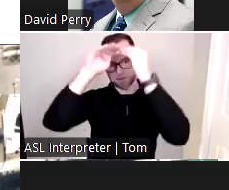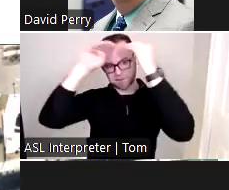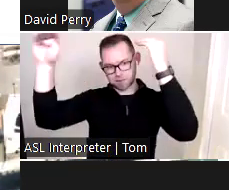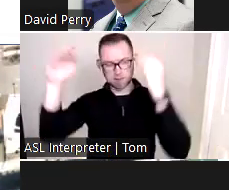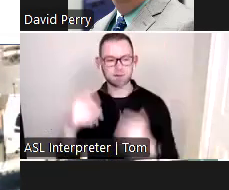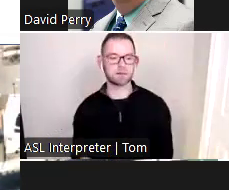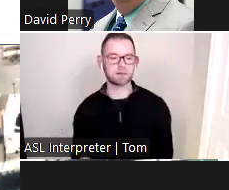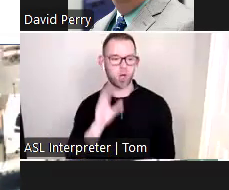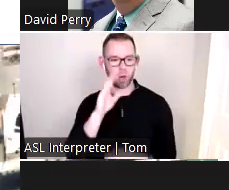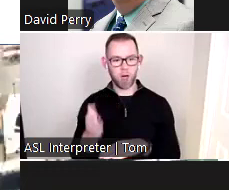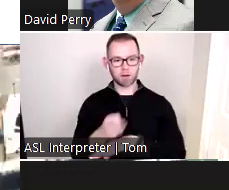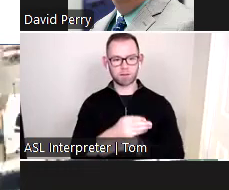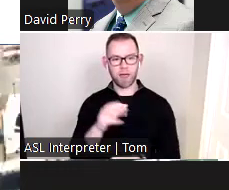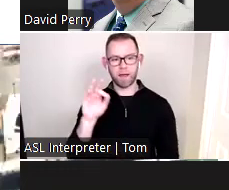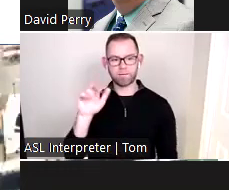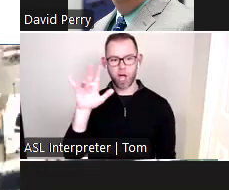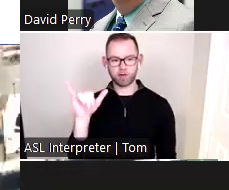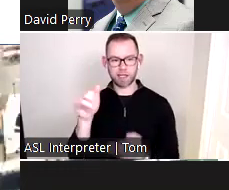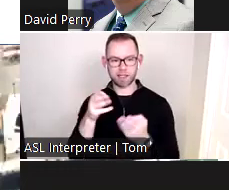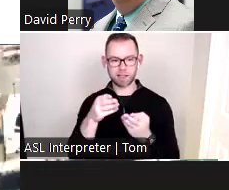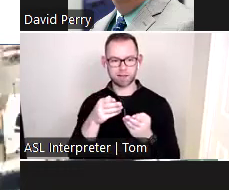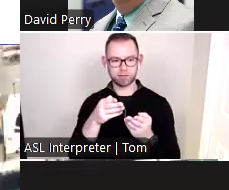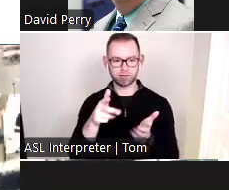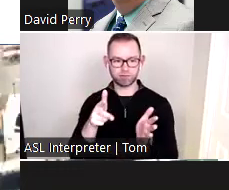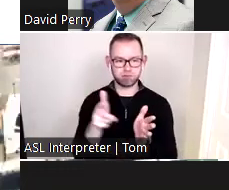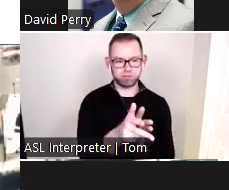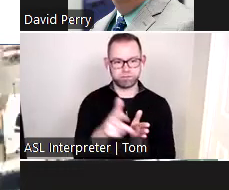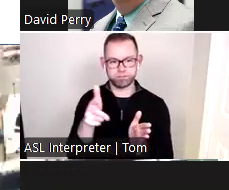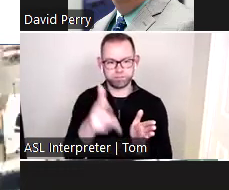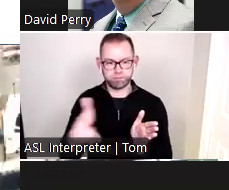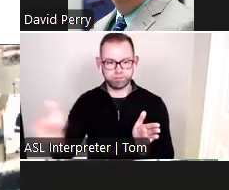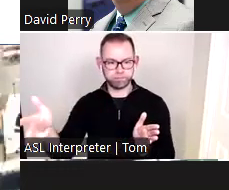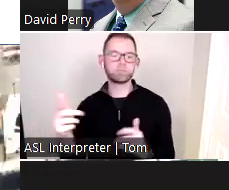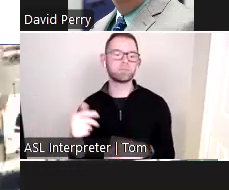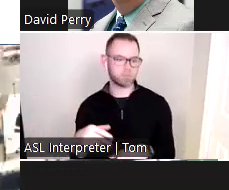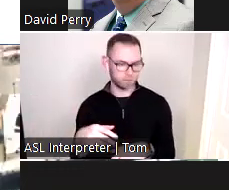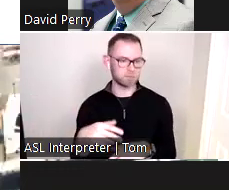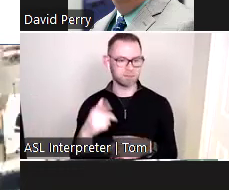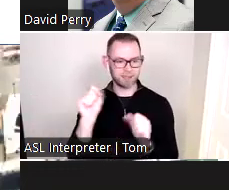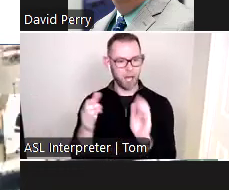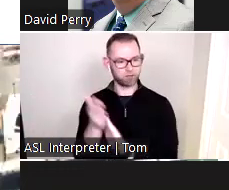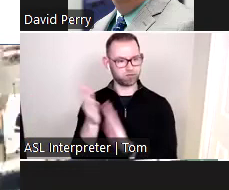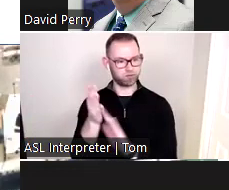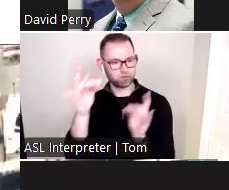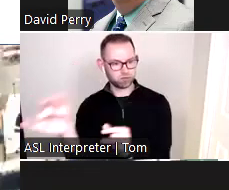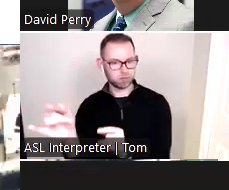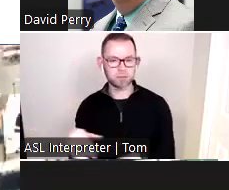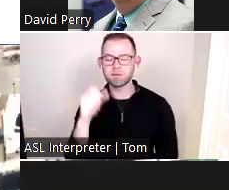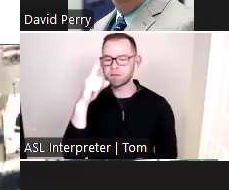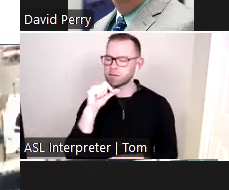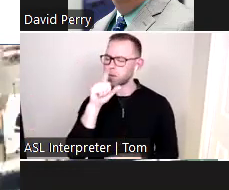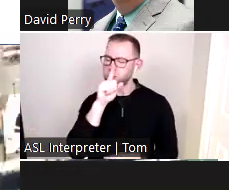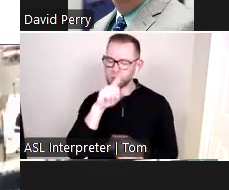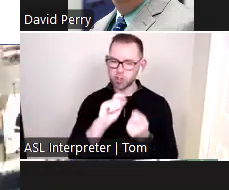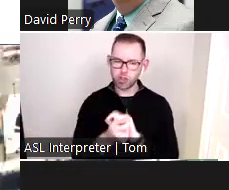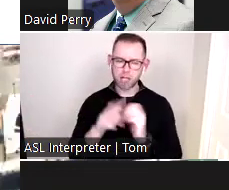and the operational flexibility. This is not a change to the ferry operations at the dock. It just allows us